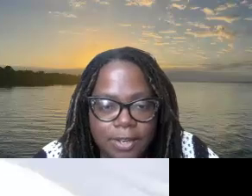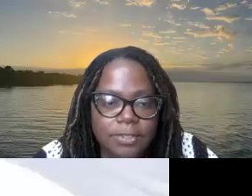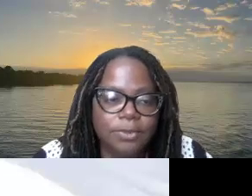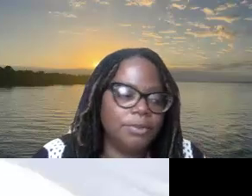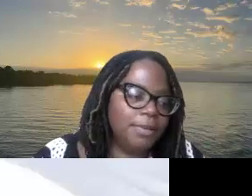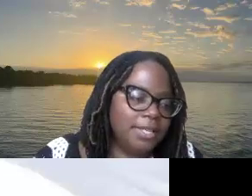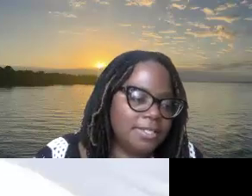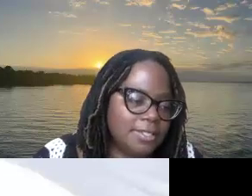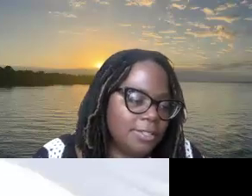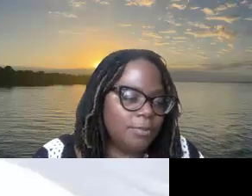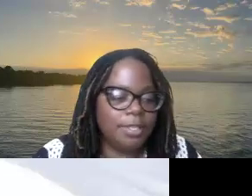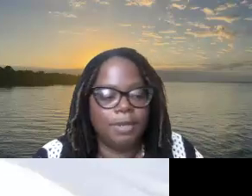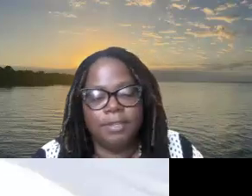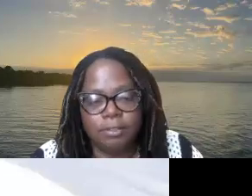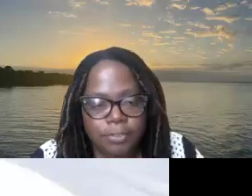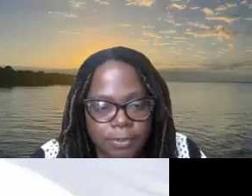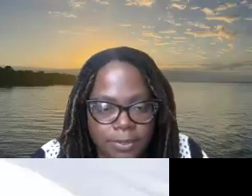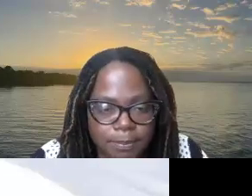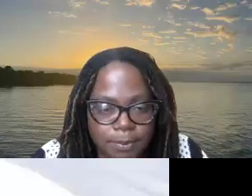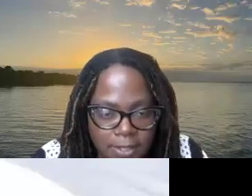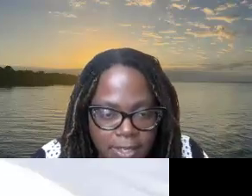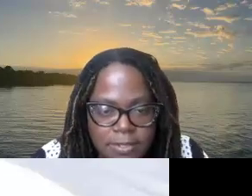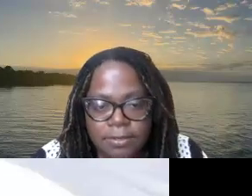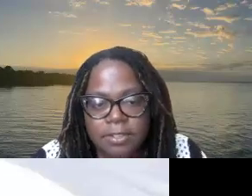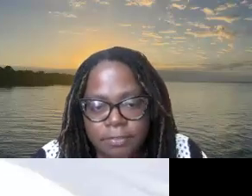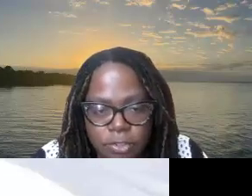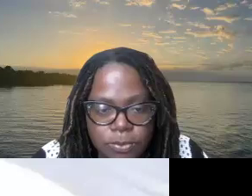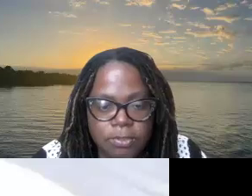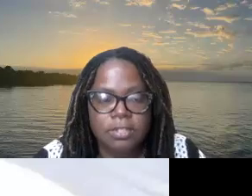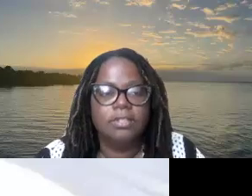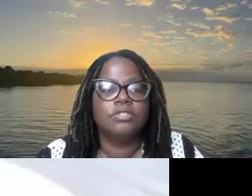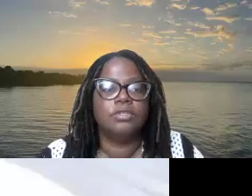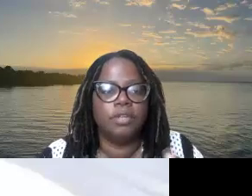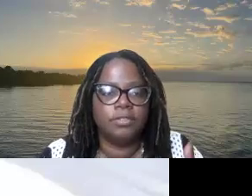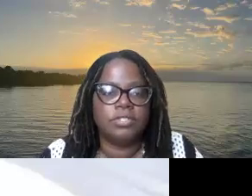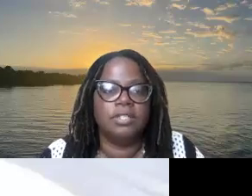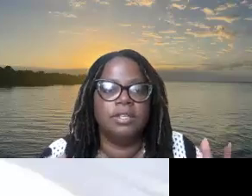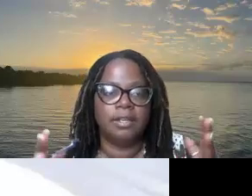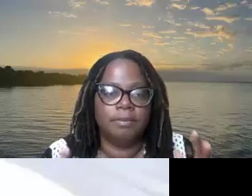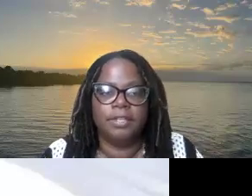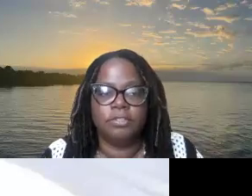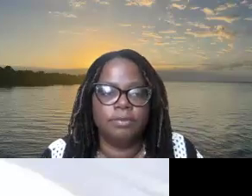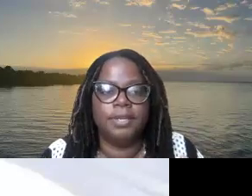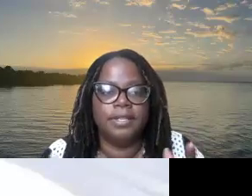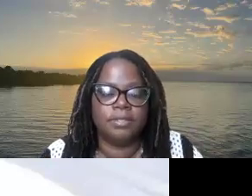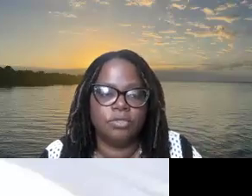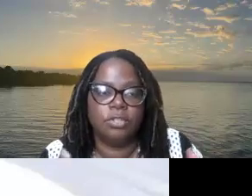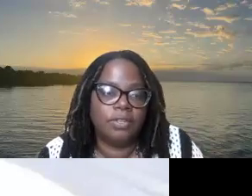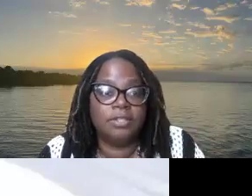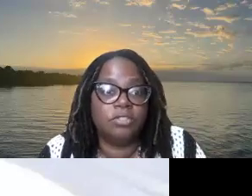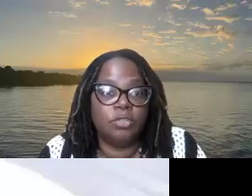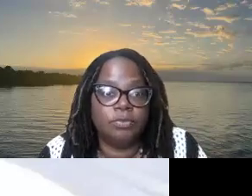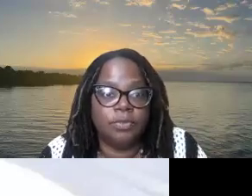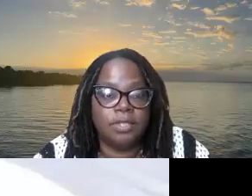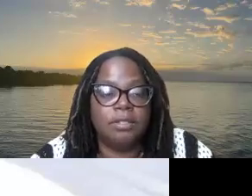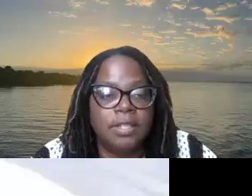is where you have to know your own biases to know when they might be interfering with a case or an individual. So understanding how to manage your own bias so that you can